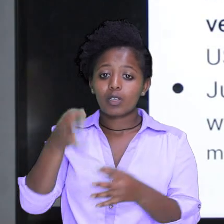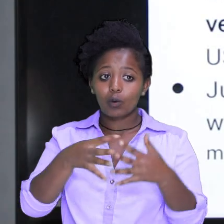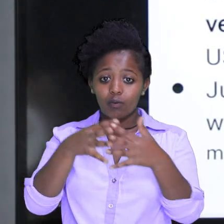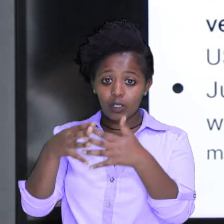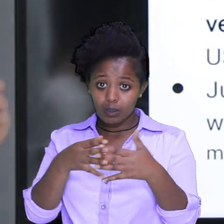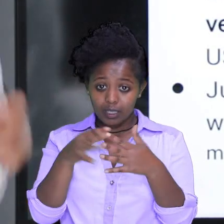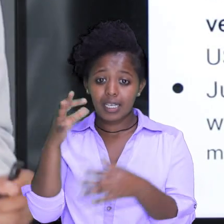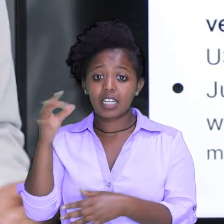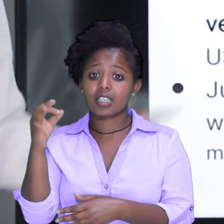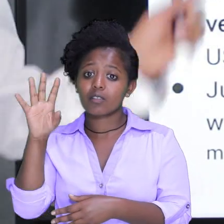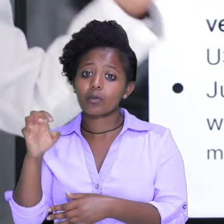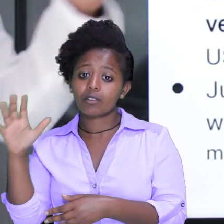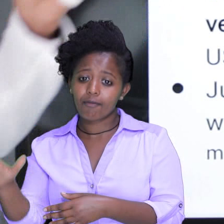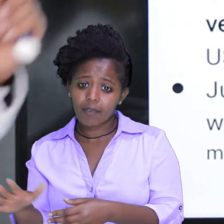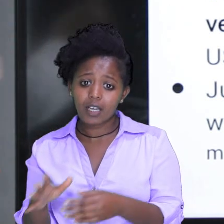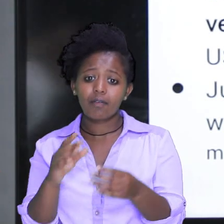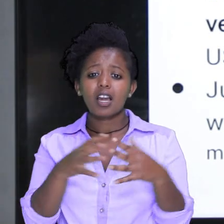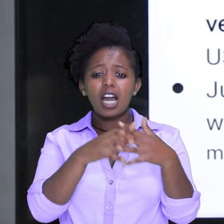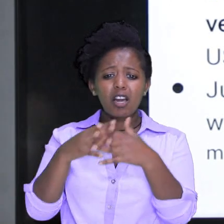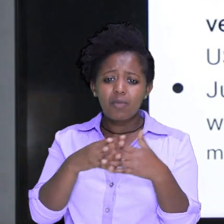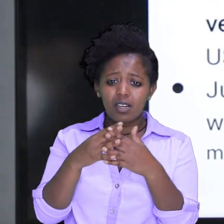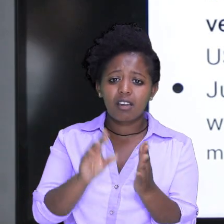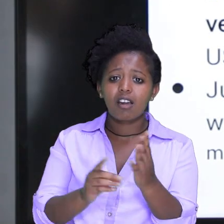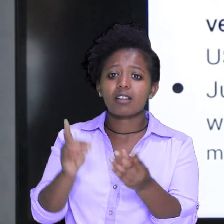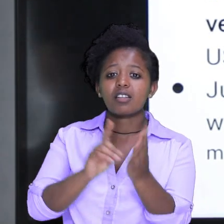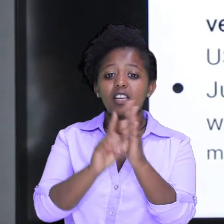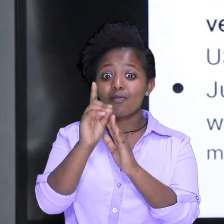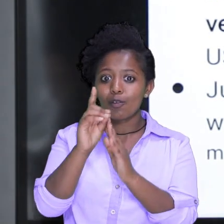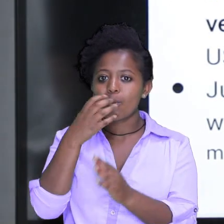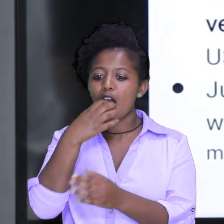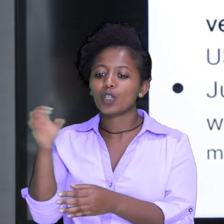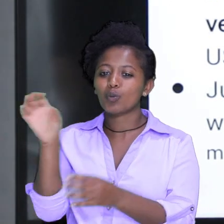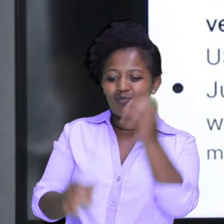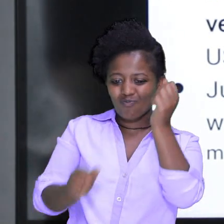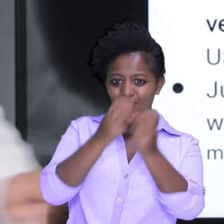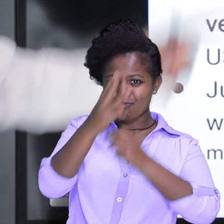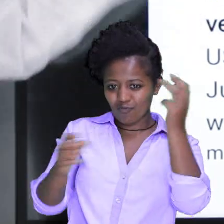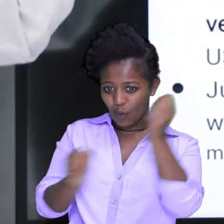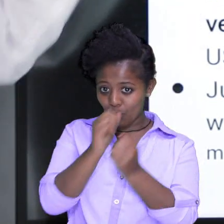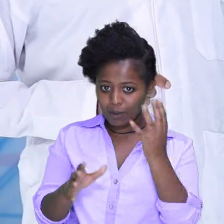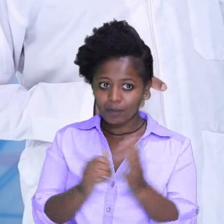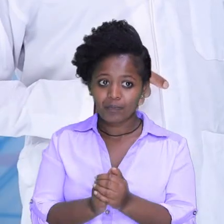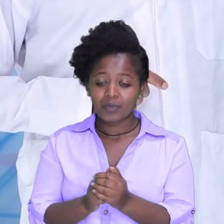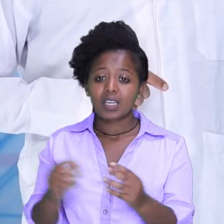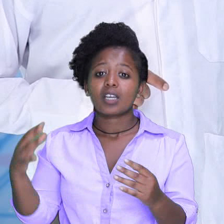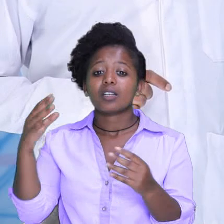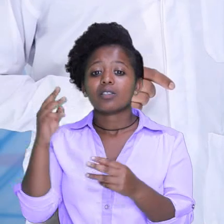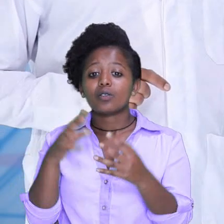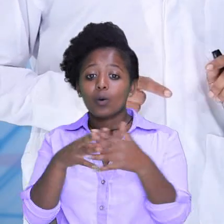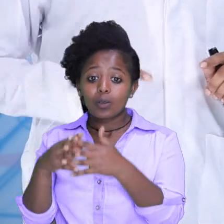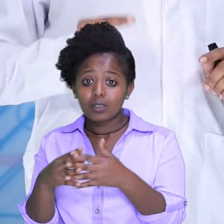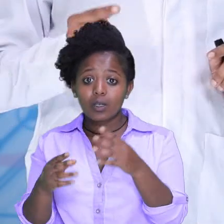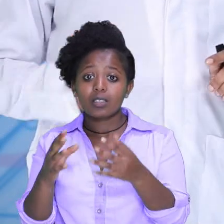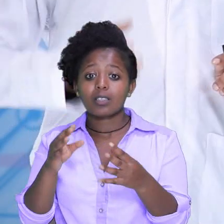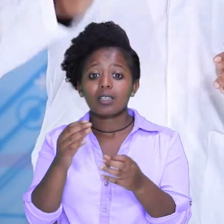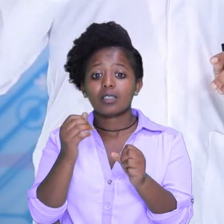in 1945, America developed atomic bomb. Then USA used this atomic bomb